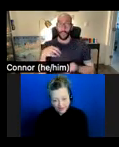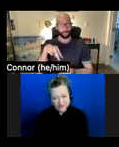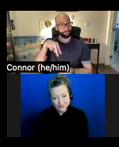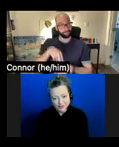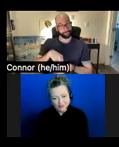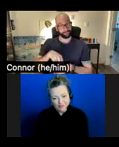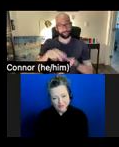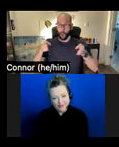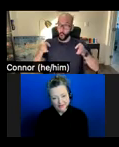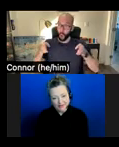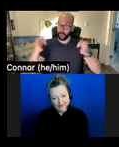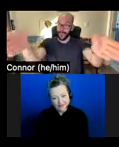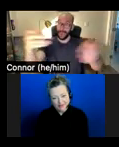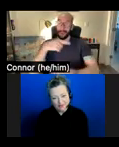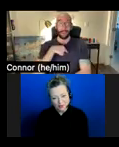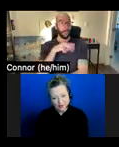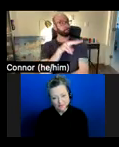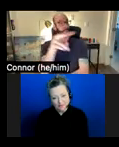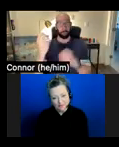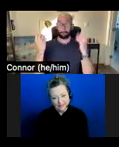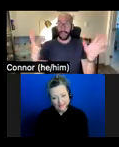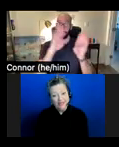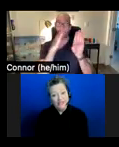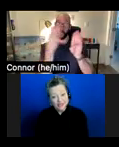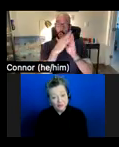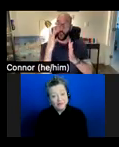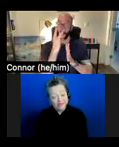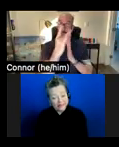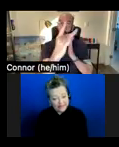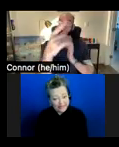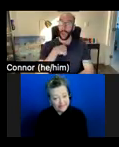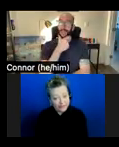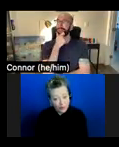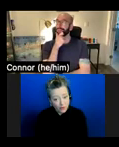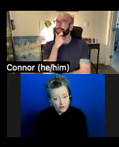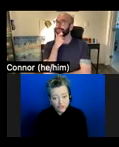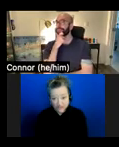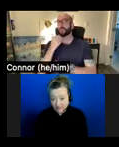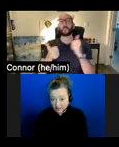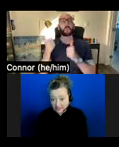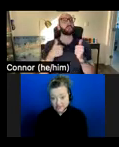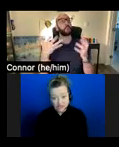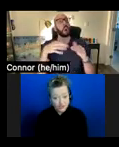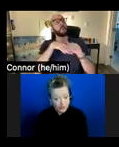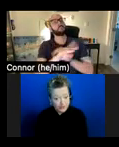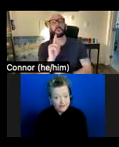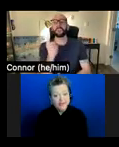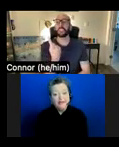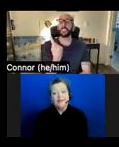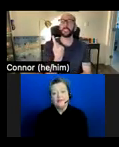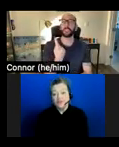room to that floor. So, like I said, down the corridor, there's lots of options. There's lots of